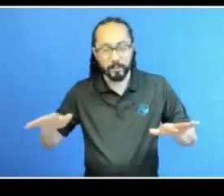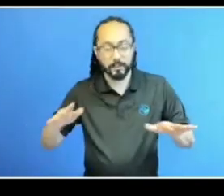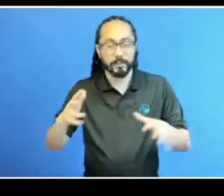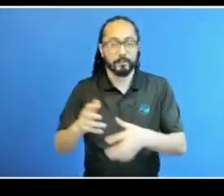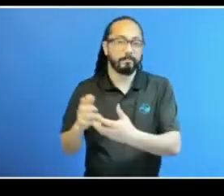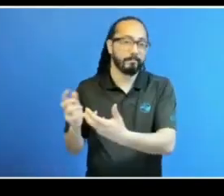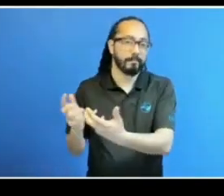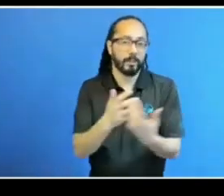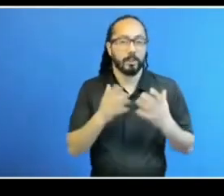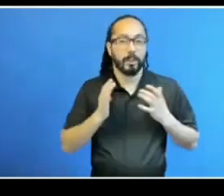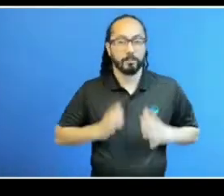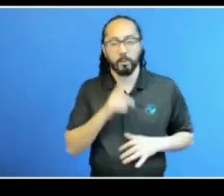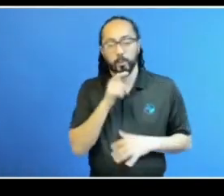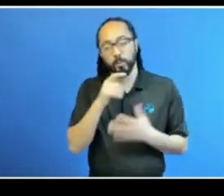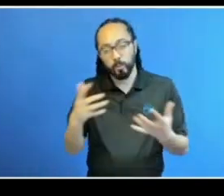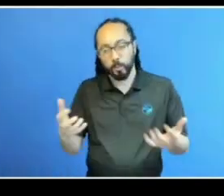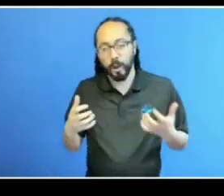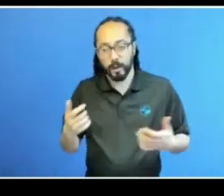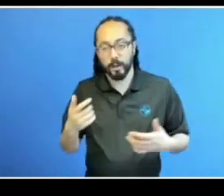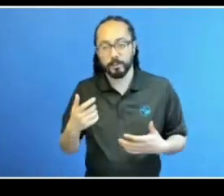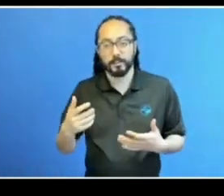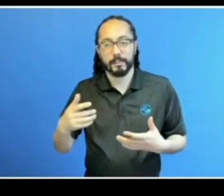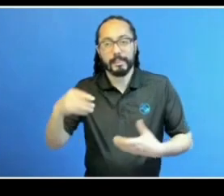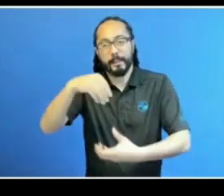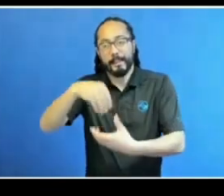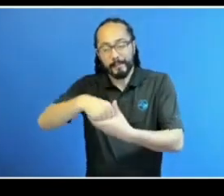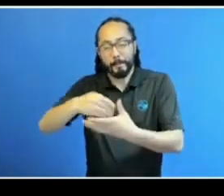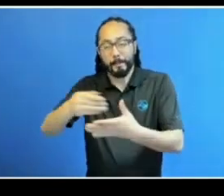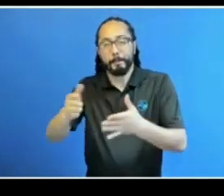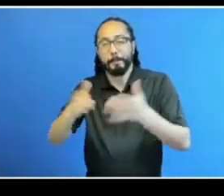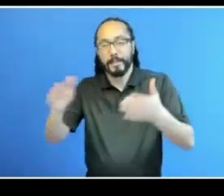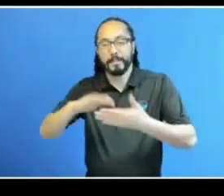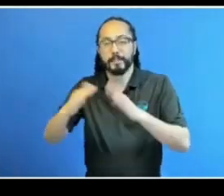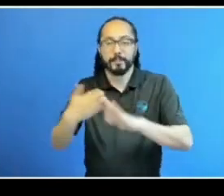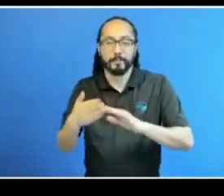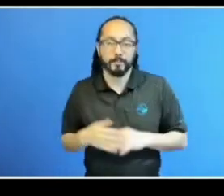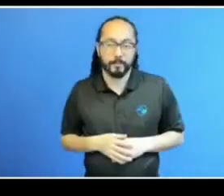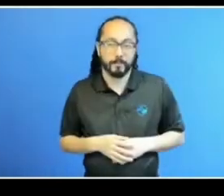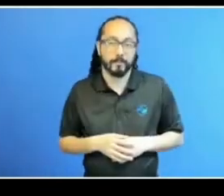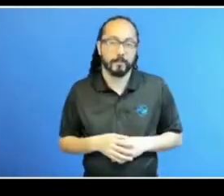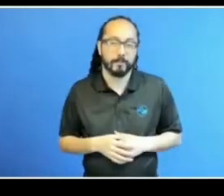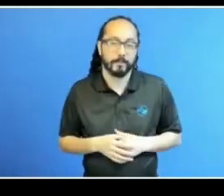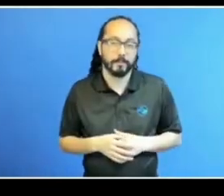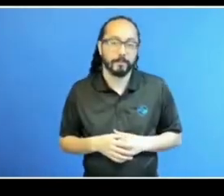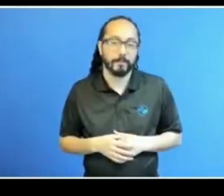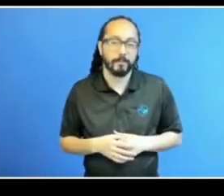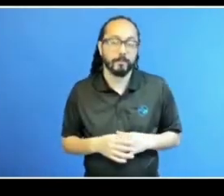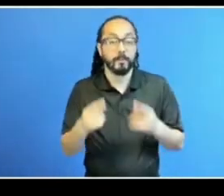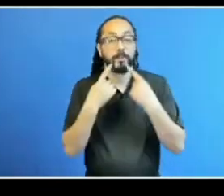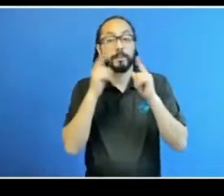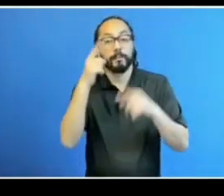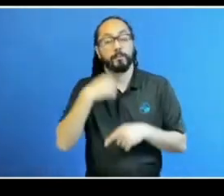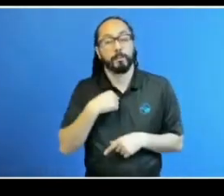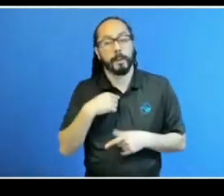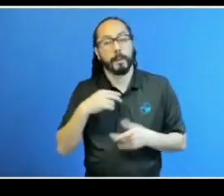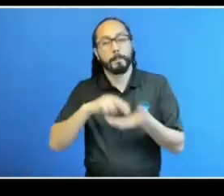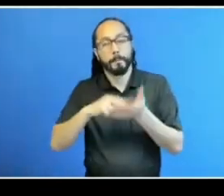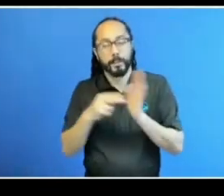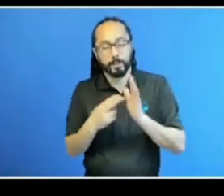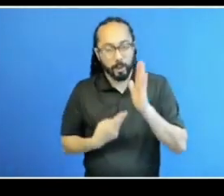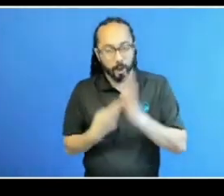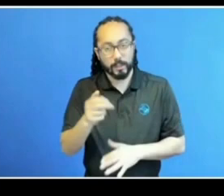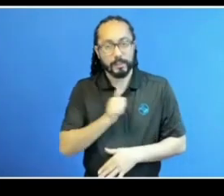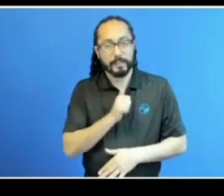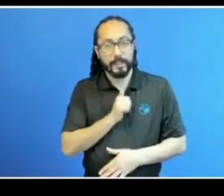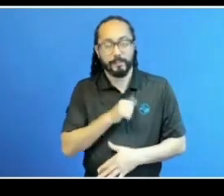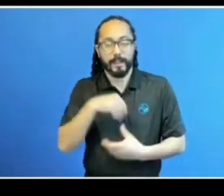that want us in bigger urban areas. So success to me is being your authentic self in every space you